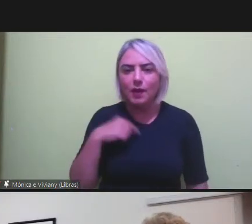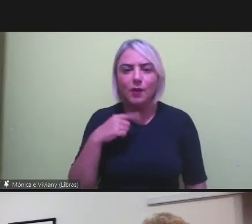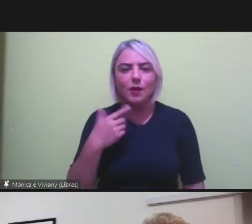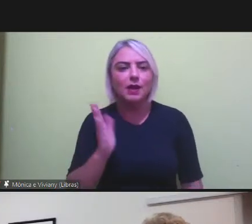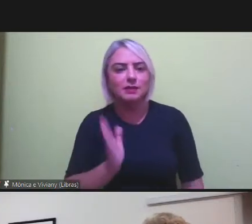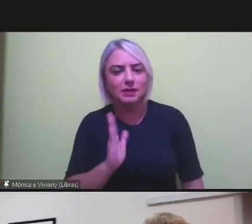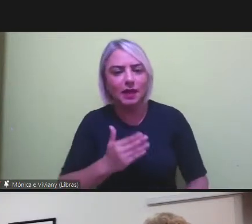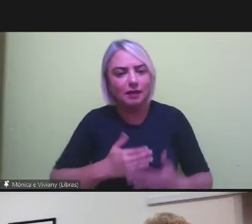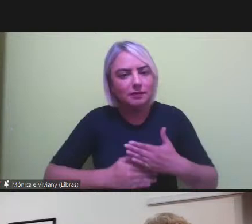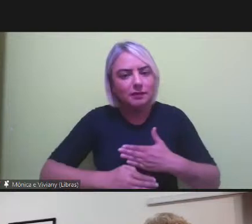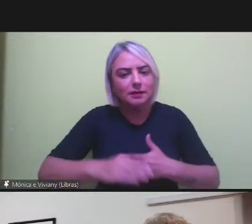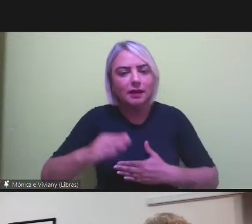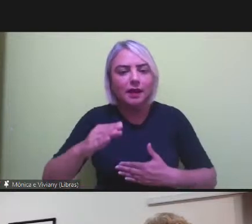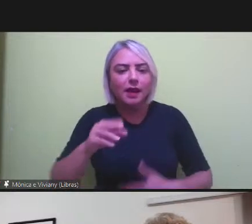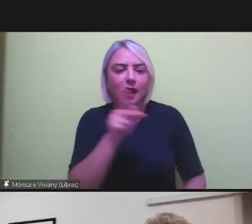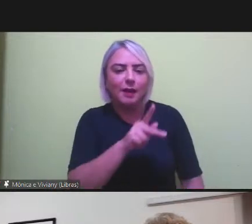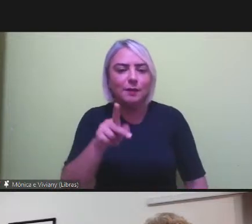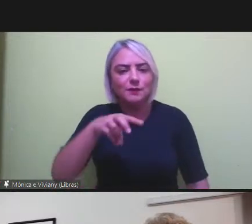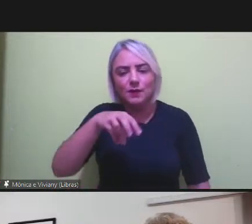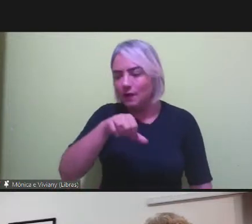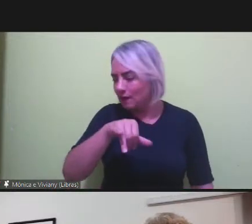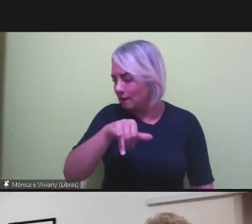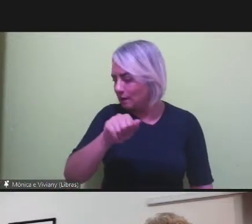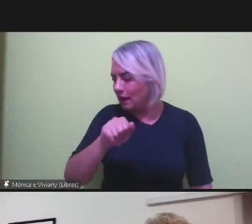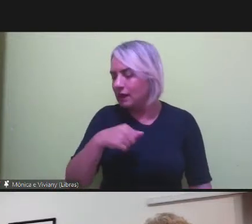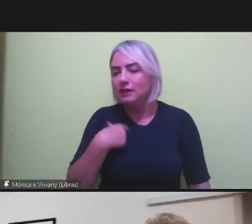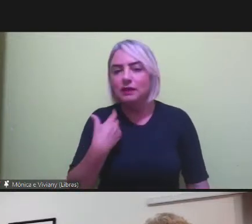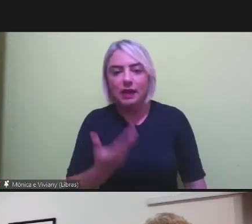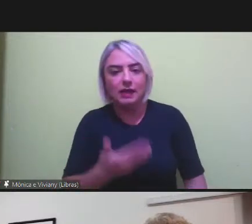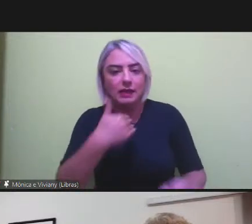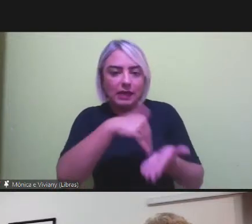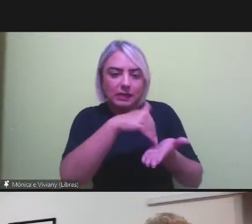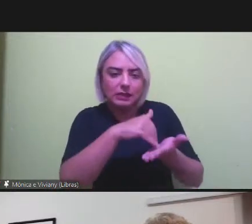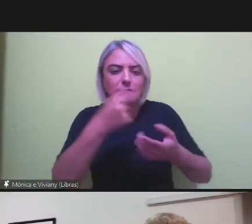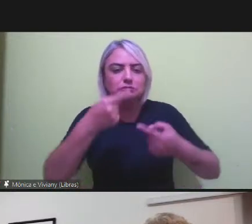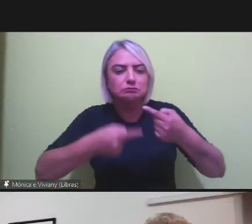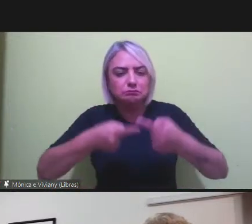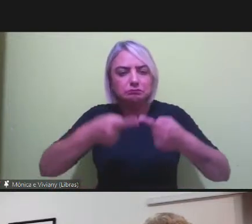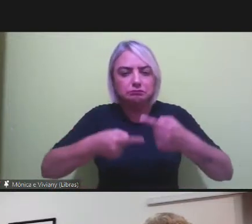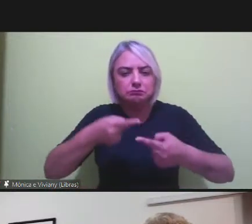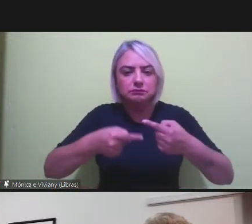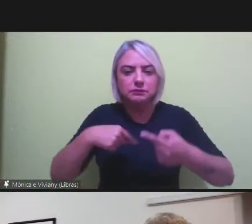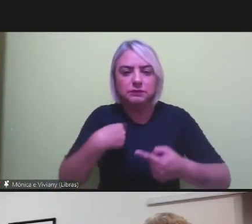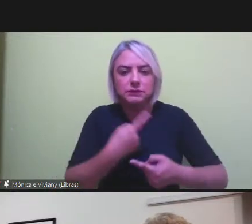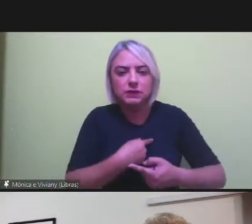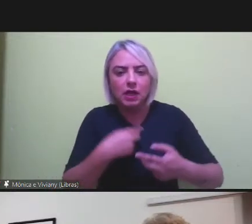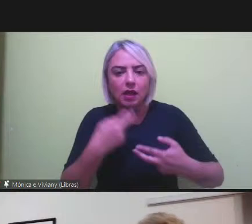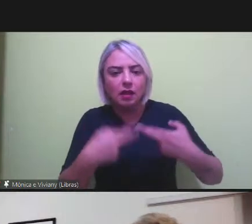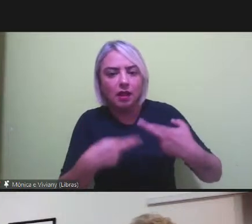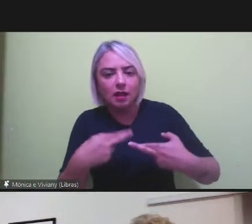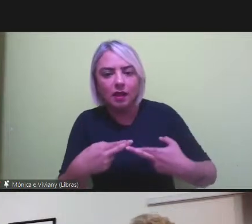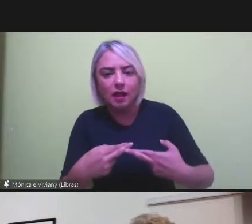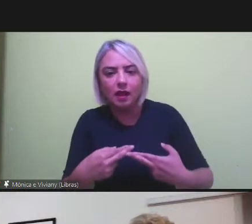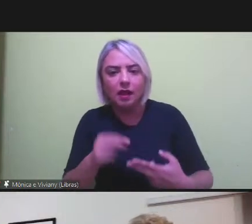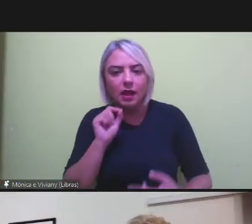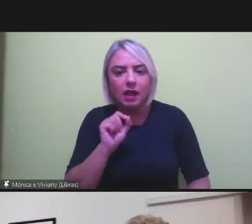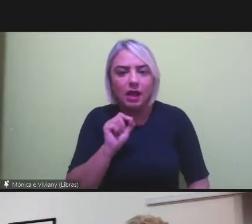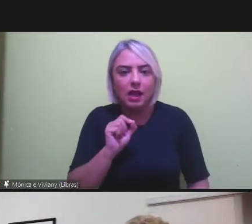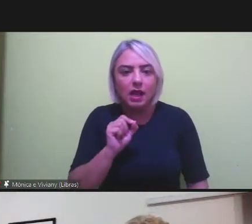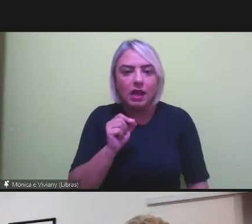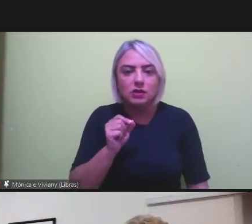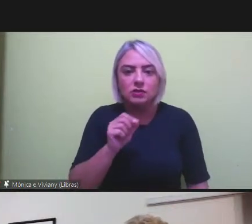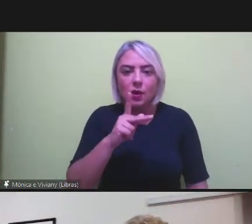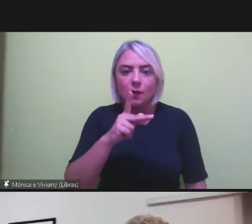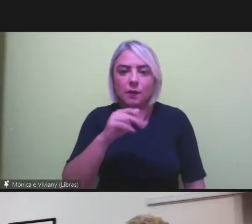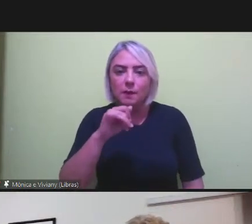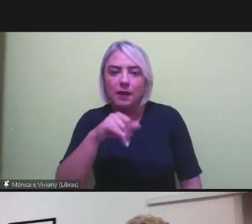to recognize how much we have worked, and what Professor Marina had mentioned in SEGAN, in the cycle of